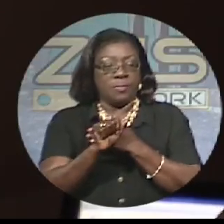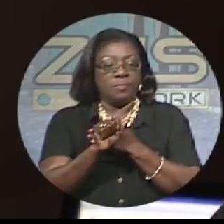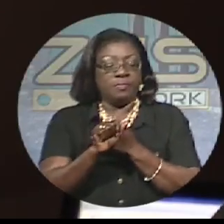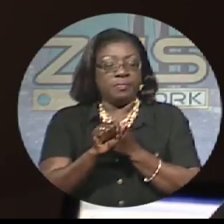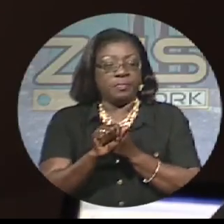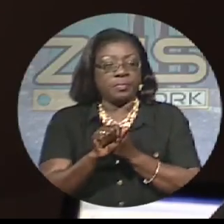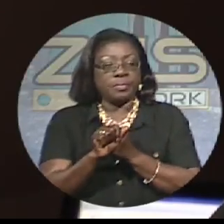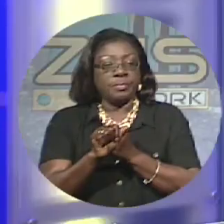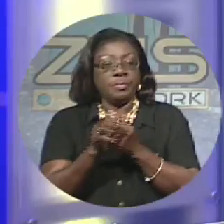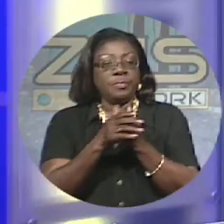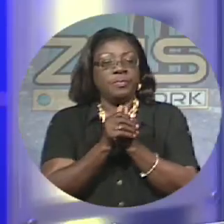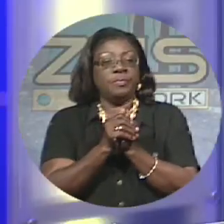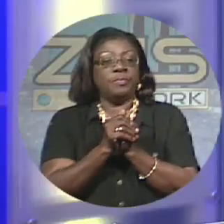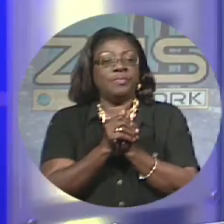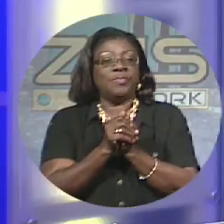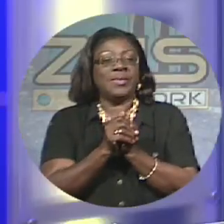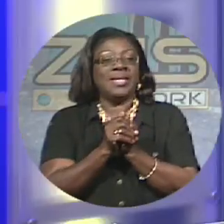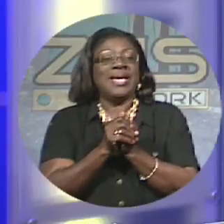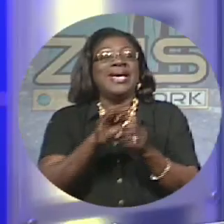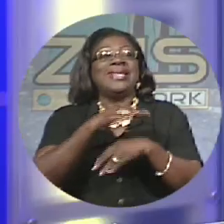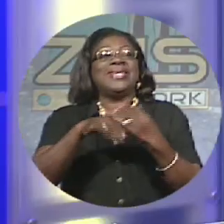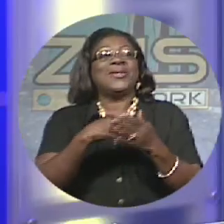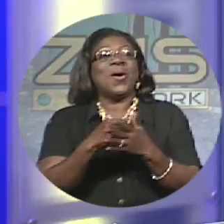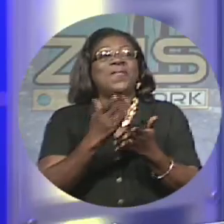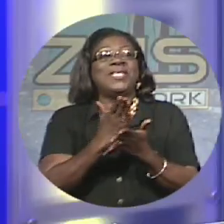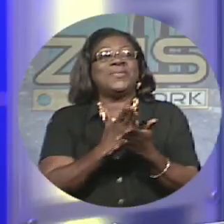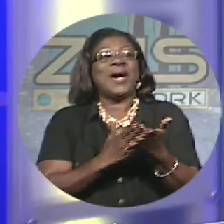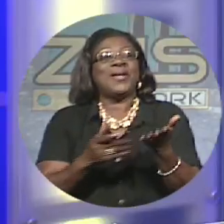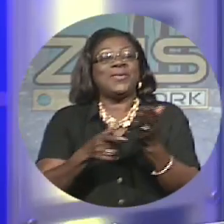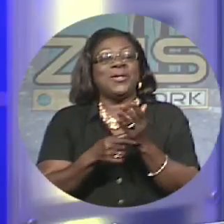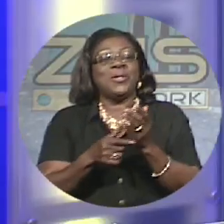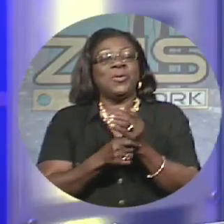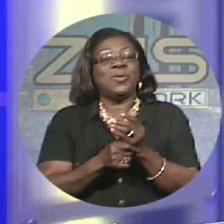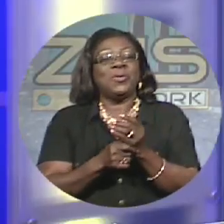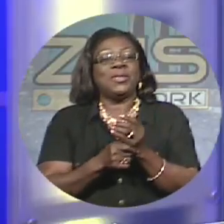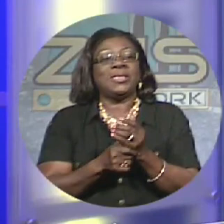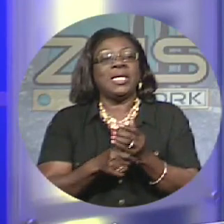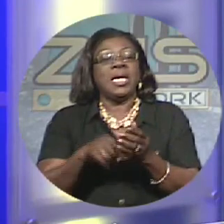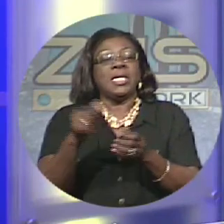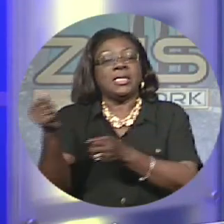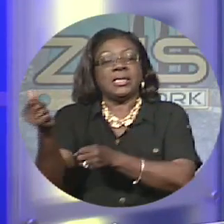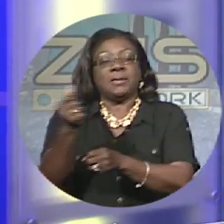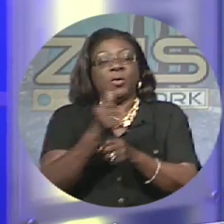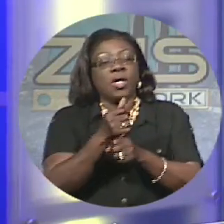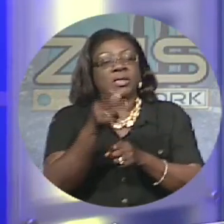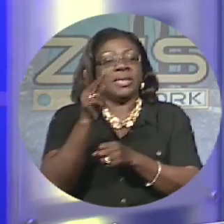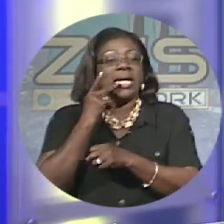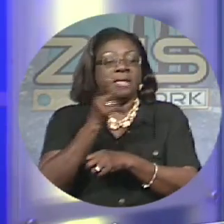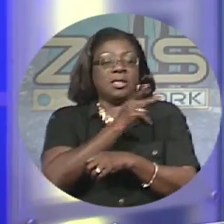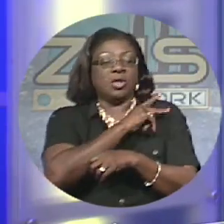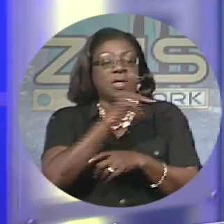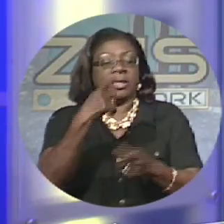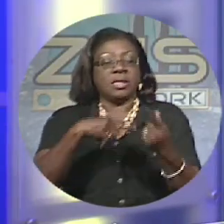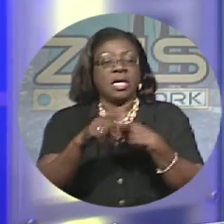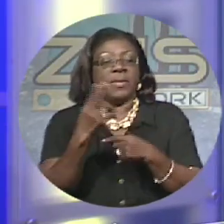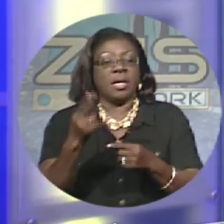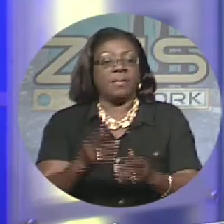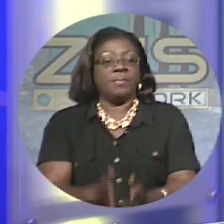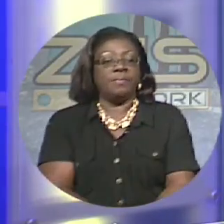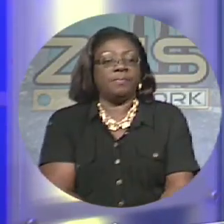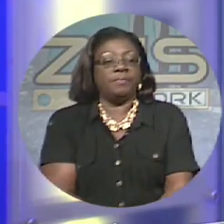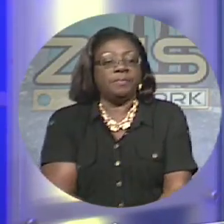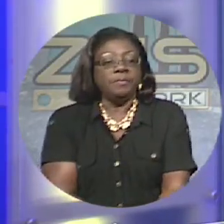consultation. That does it for this portion of the news, but don't you move. Sports with Kelsey Johnson is up next.